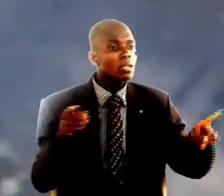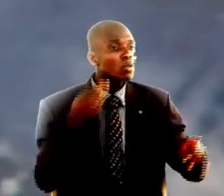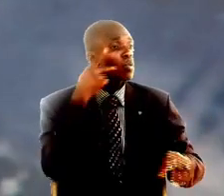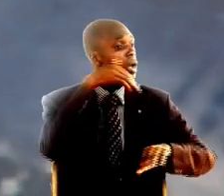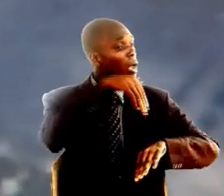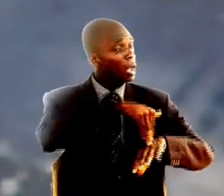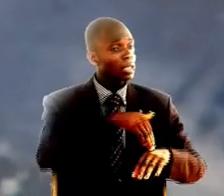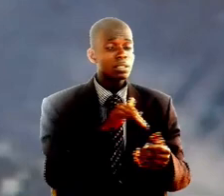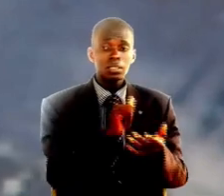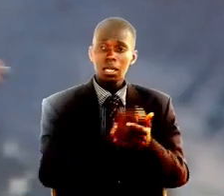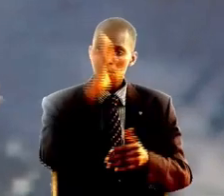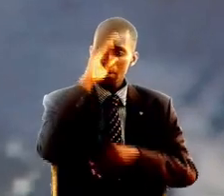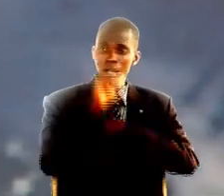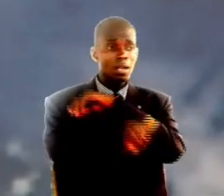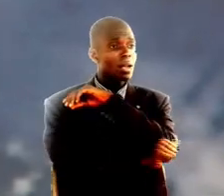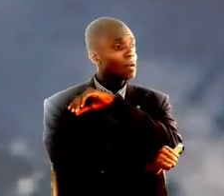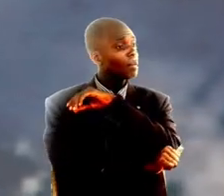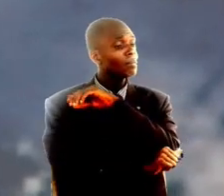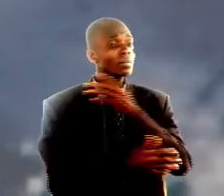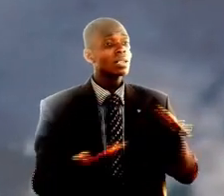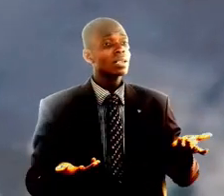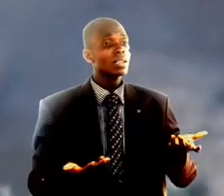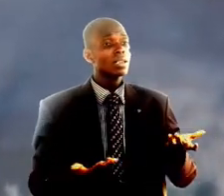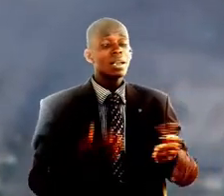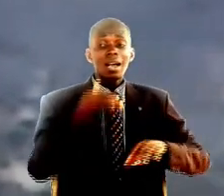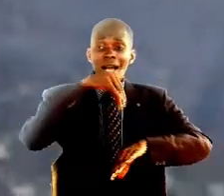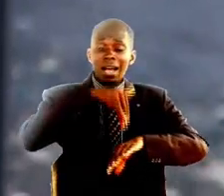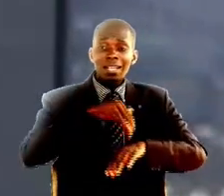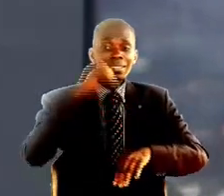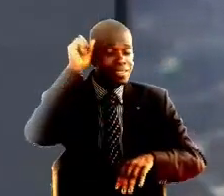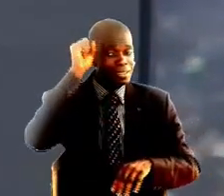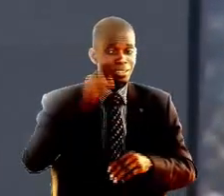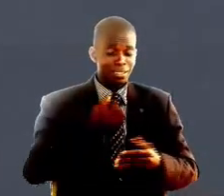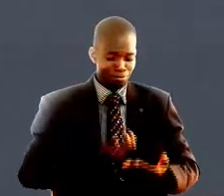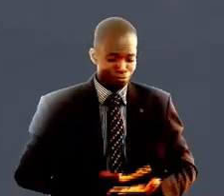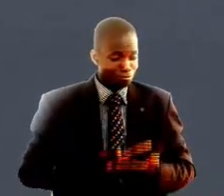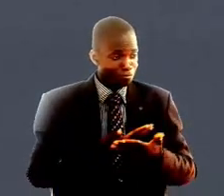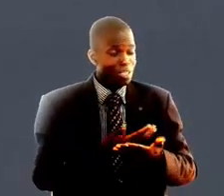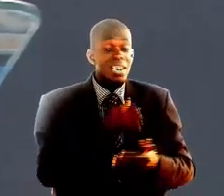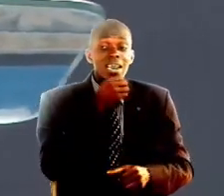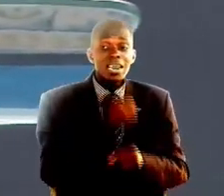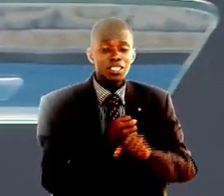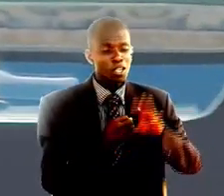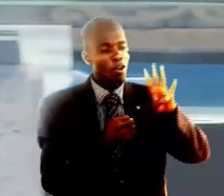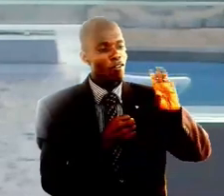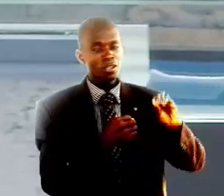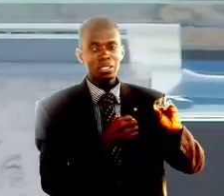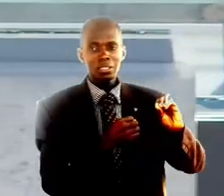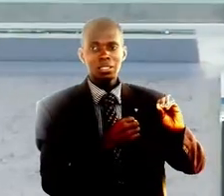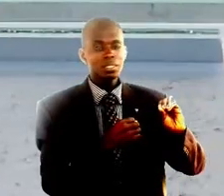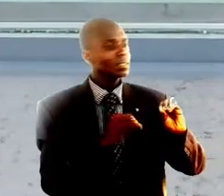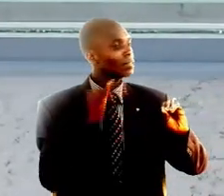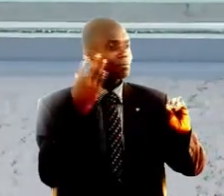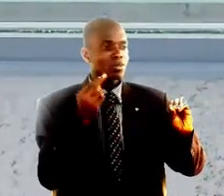She didn't have the chance in her younger years, and at 63 went back to